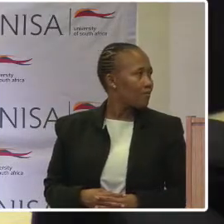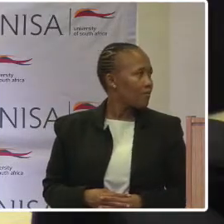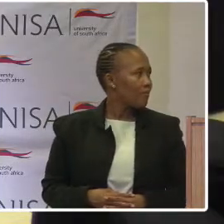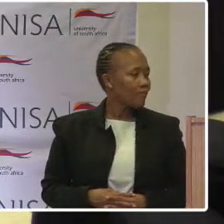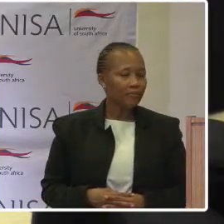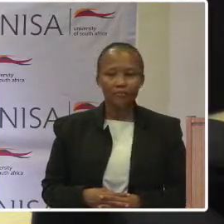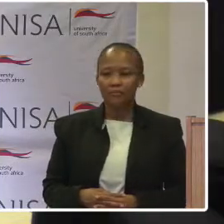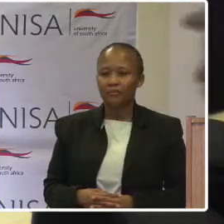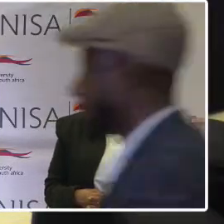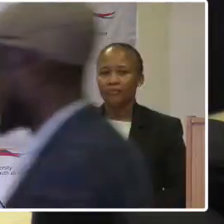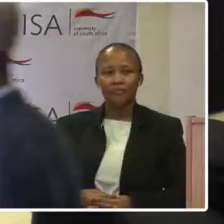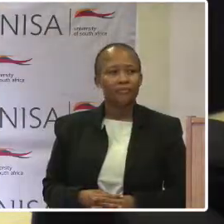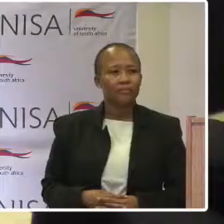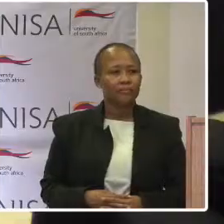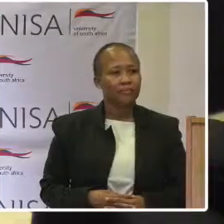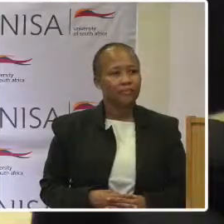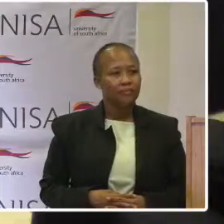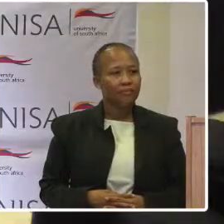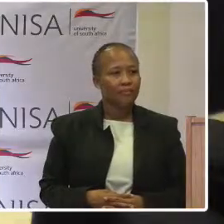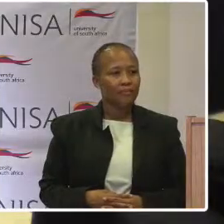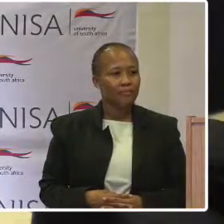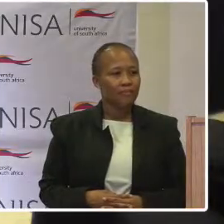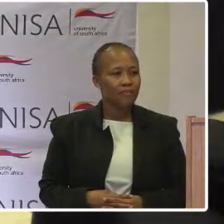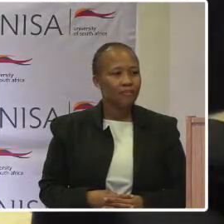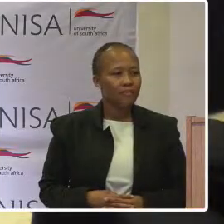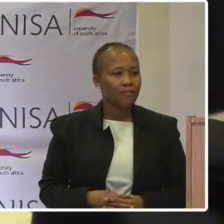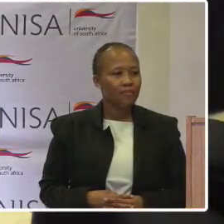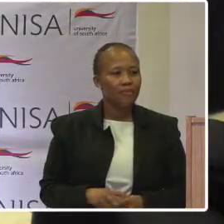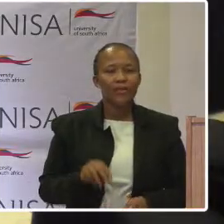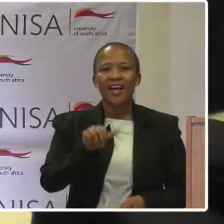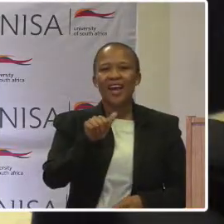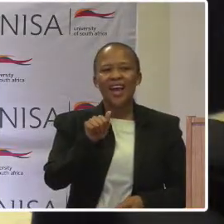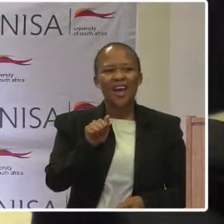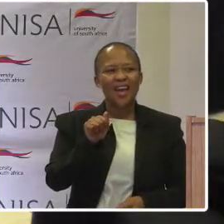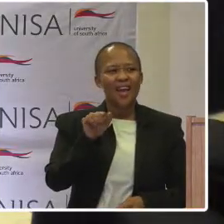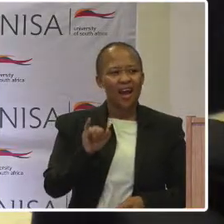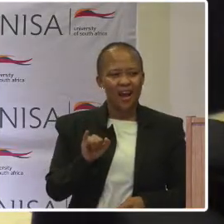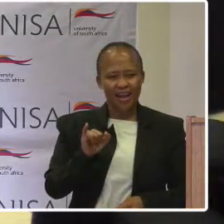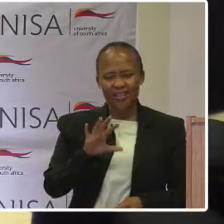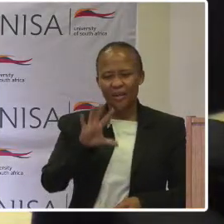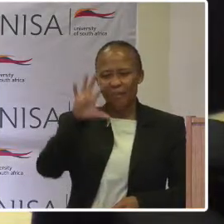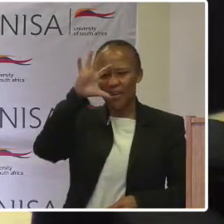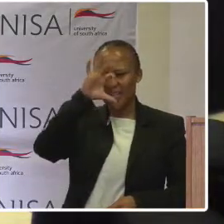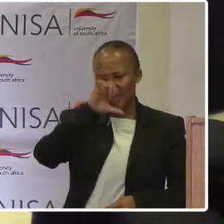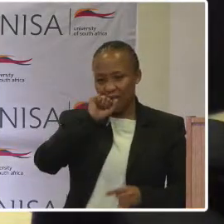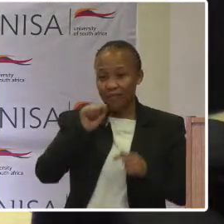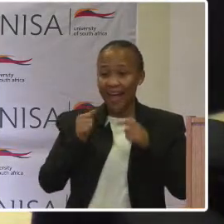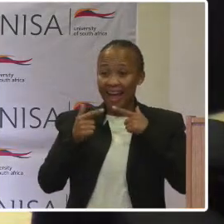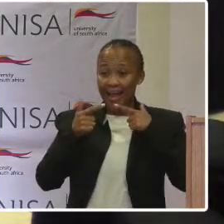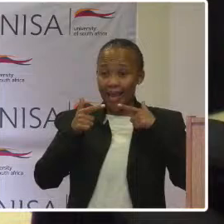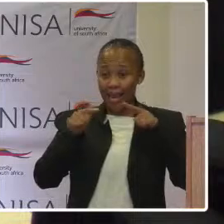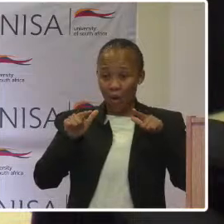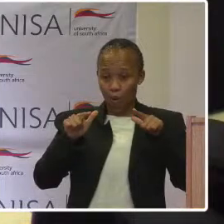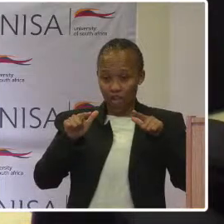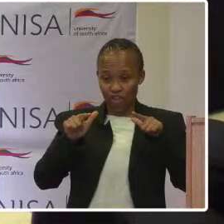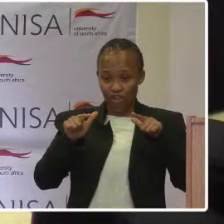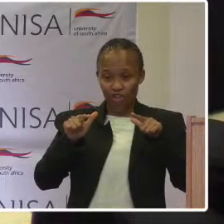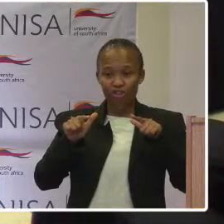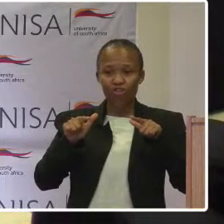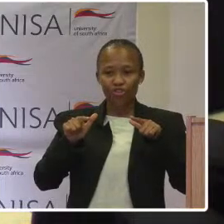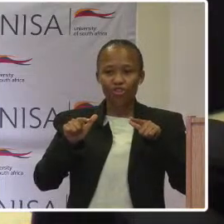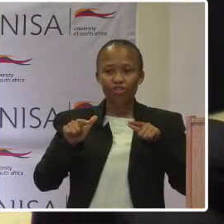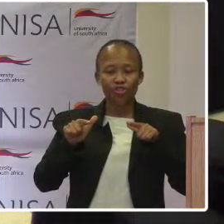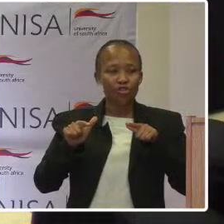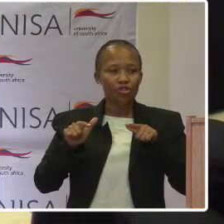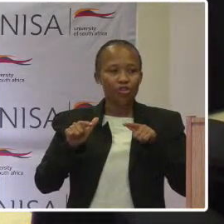I believe AI is a predictive language modeling that basically is able